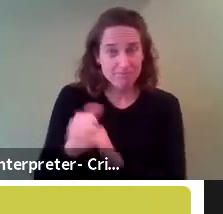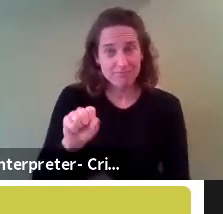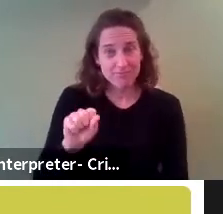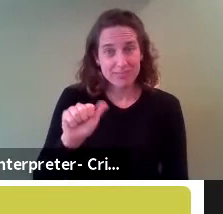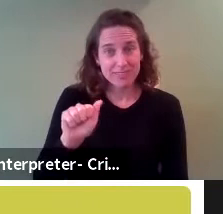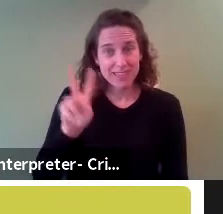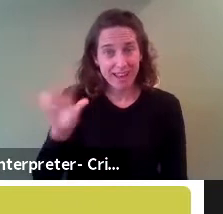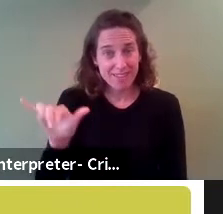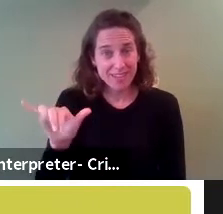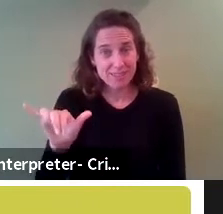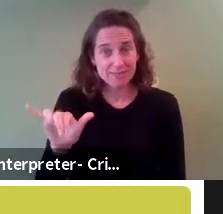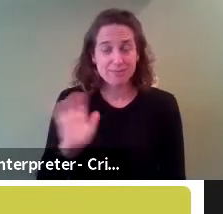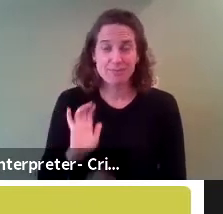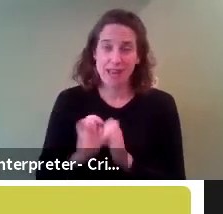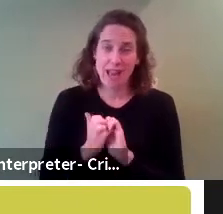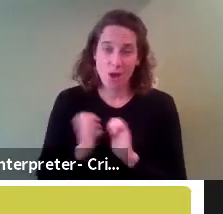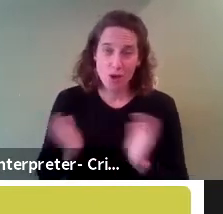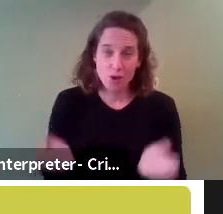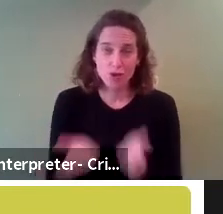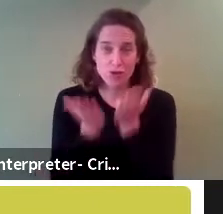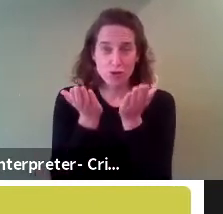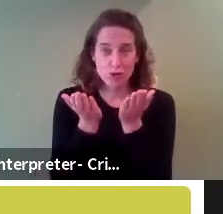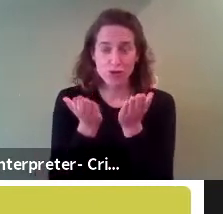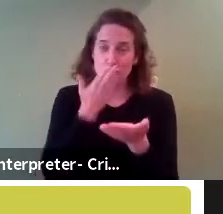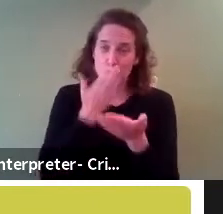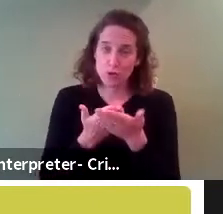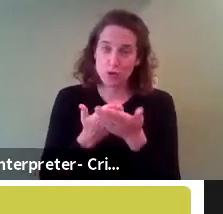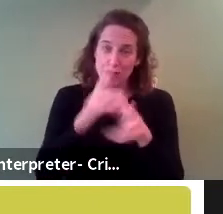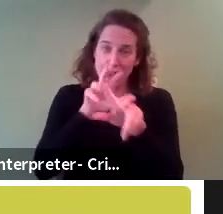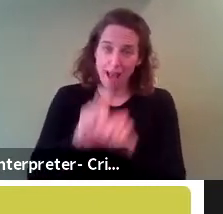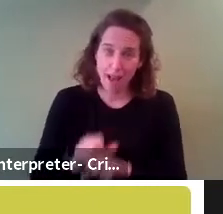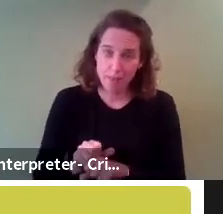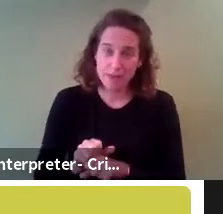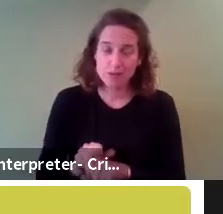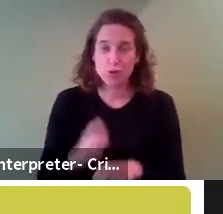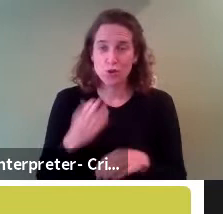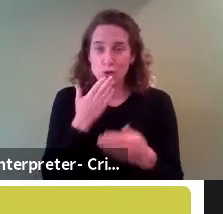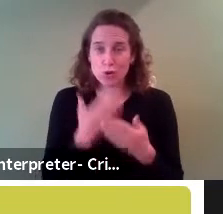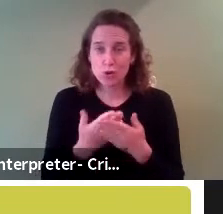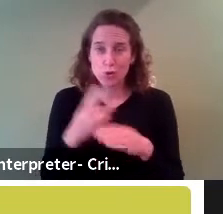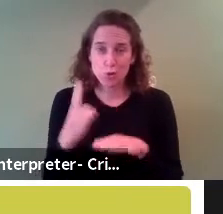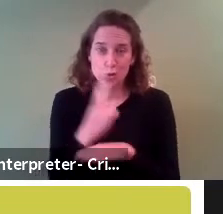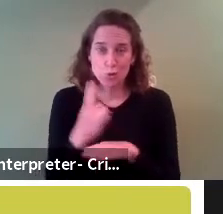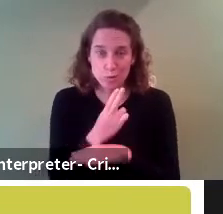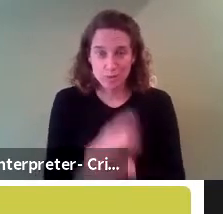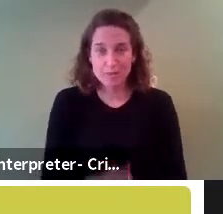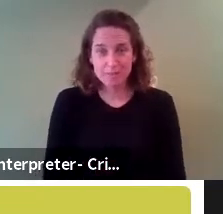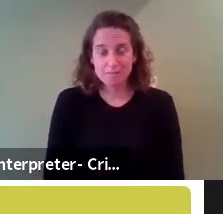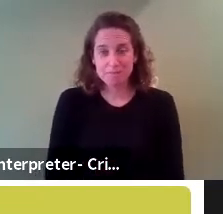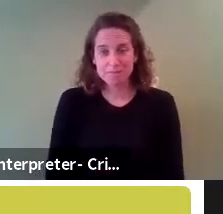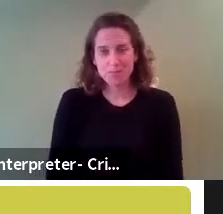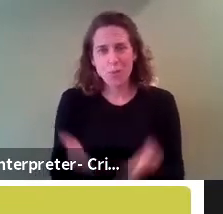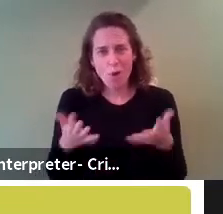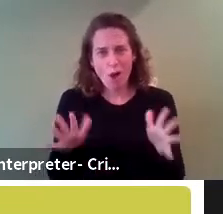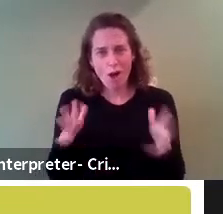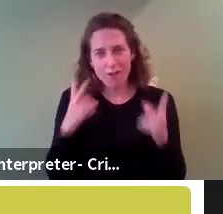do you encourage or practice good habits and good uses? Uses that are probably what we're seeing now, which